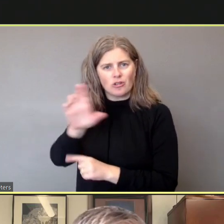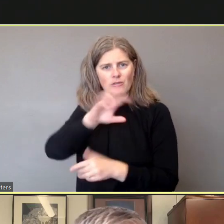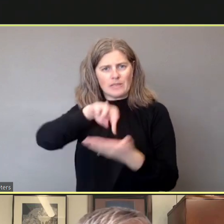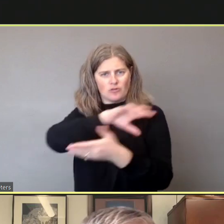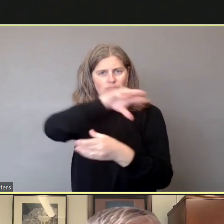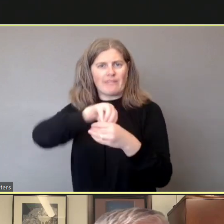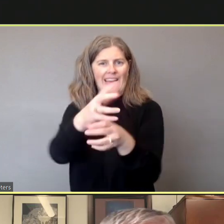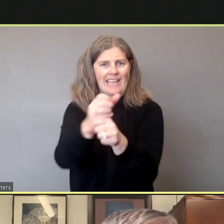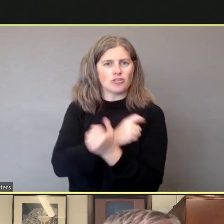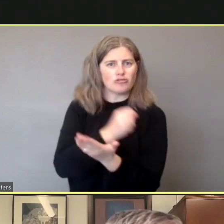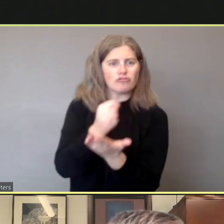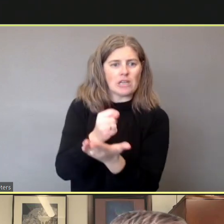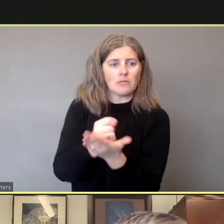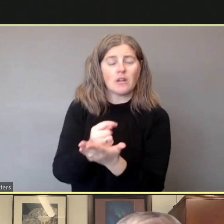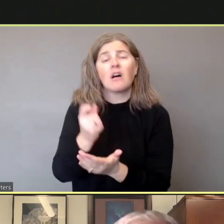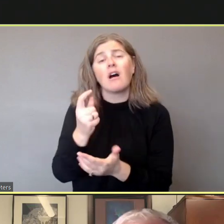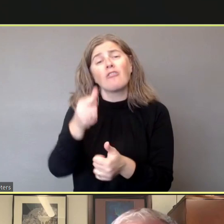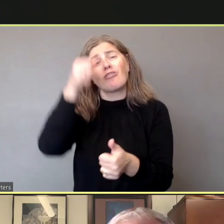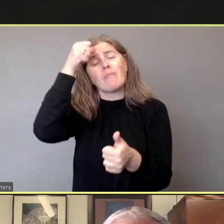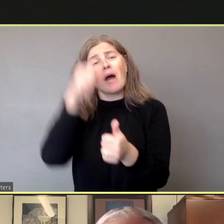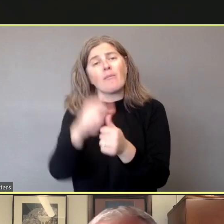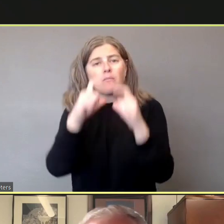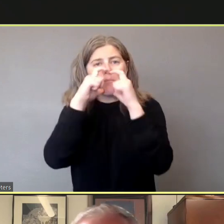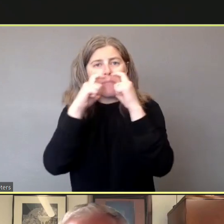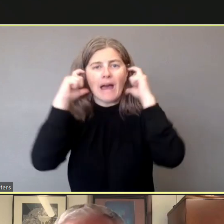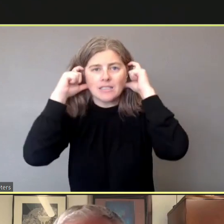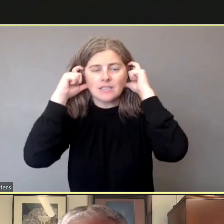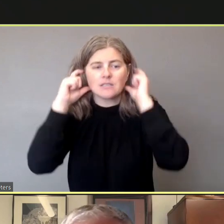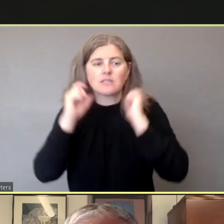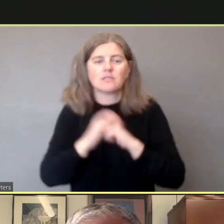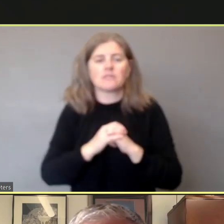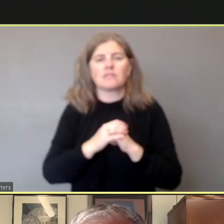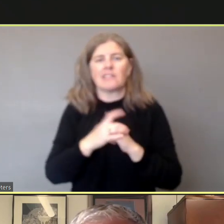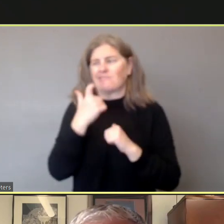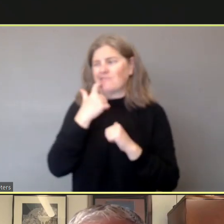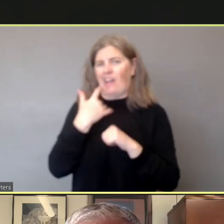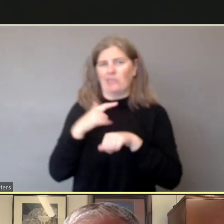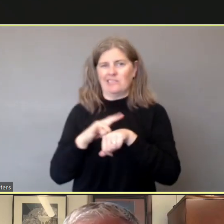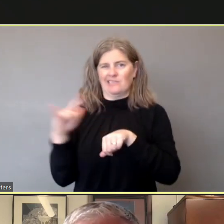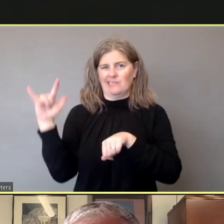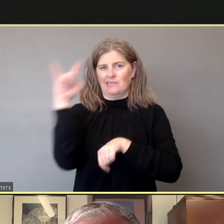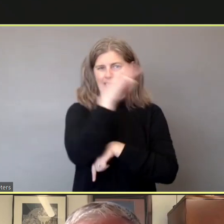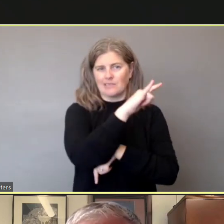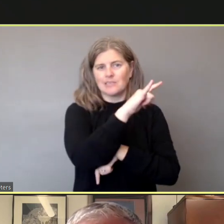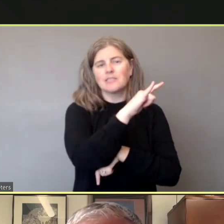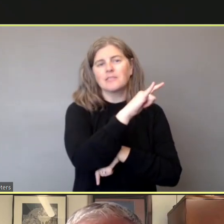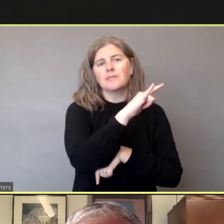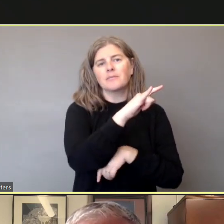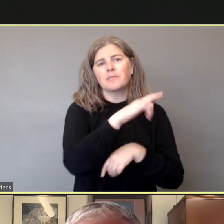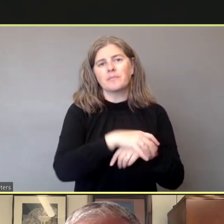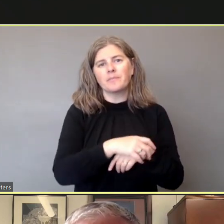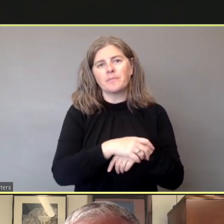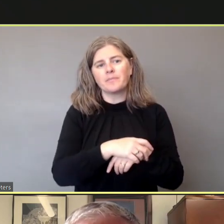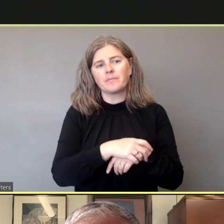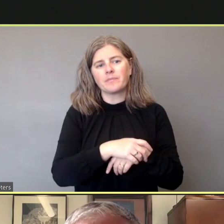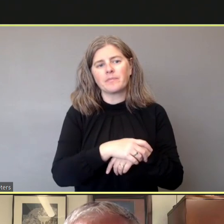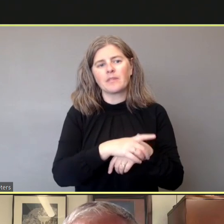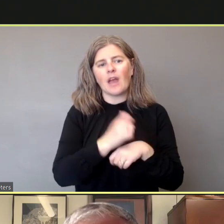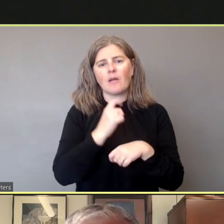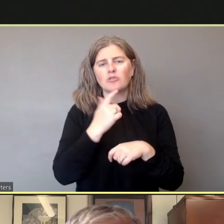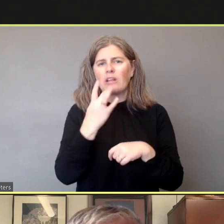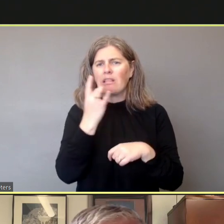And then remember the masks. I was on an airplane recently. I got a background thing going to keep the backlighting